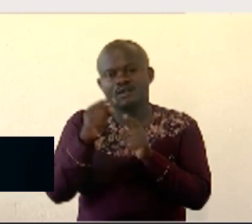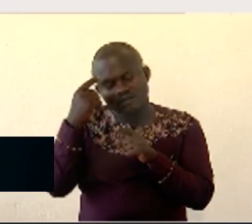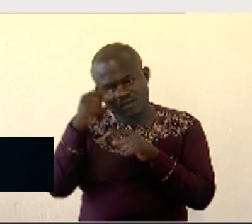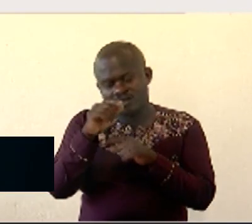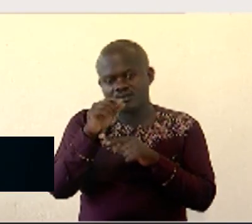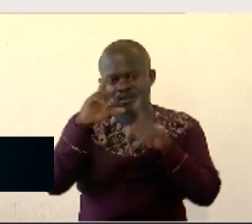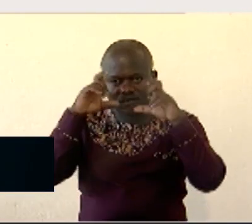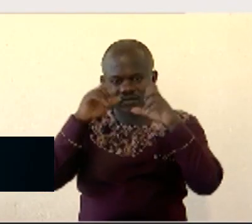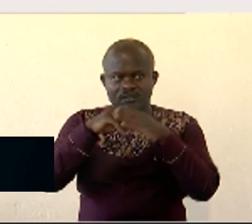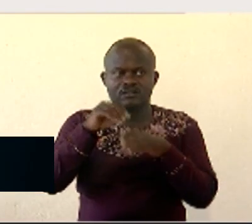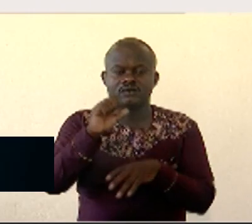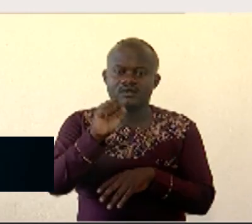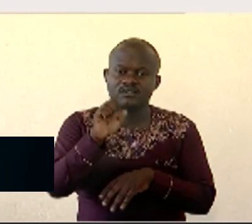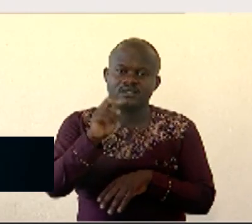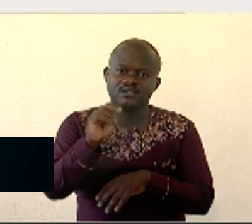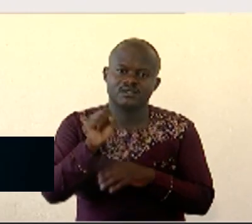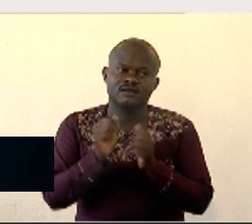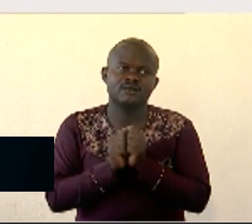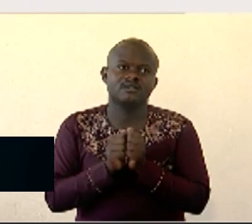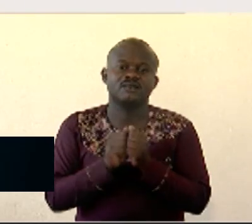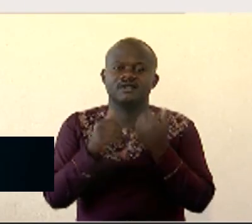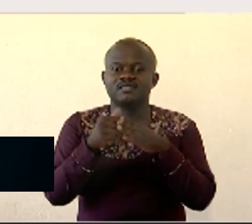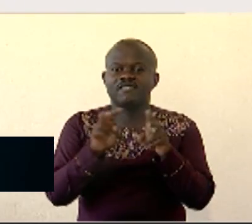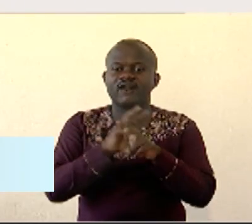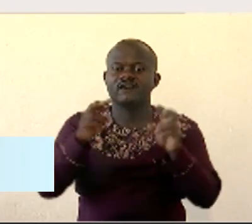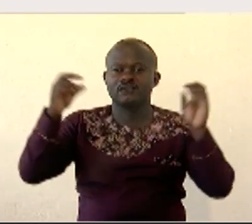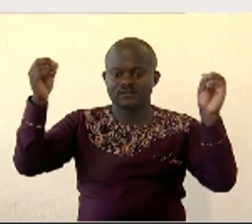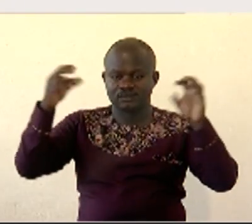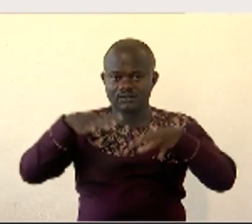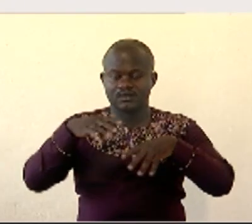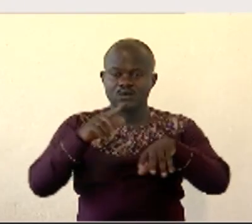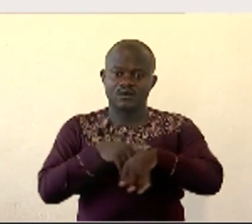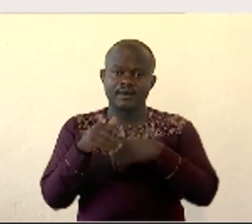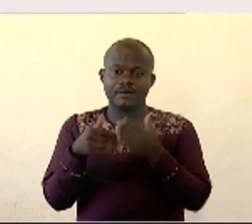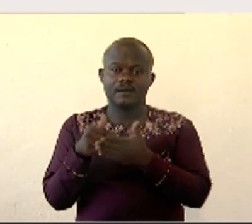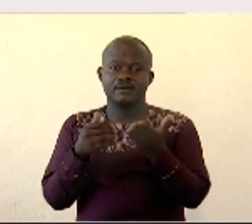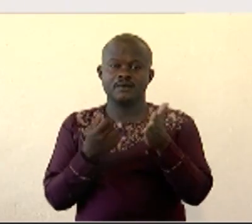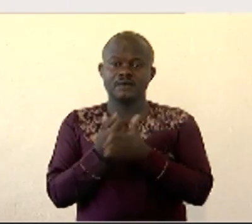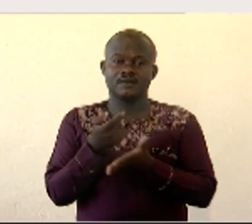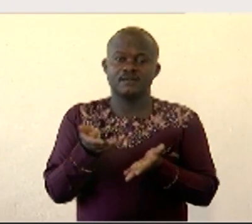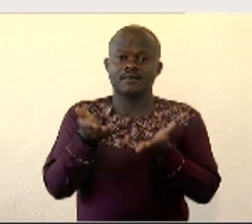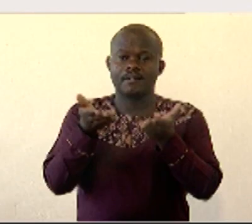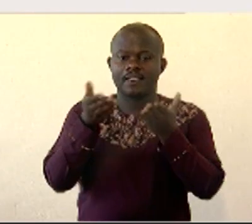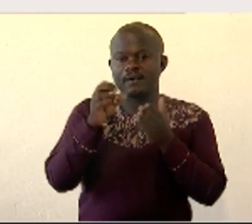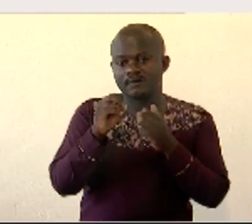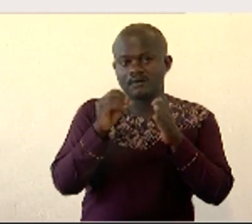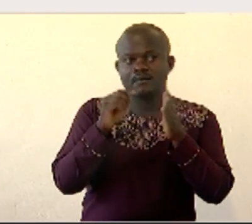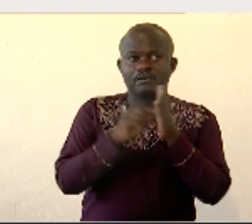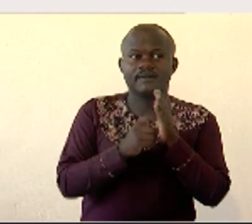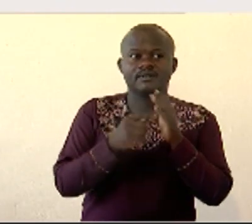photosynthesis. It's very clear and very interesting. So when you continue increasing to 0.8, they